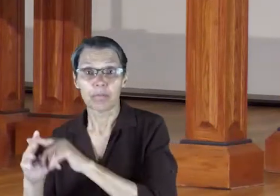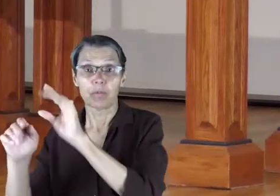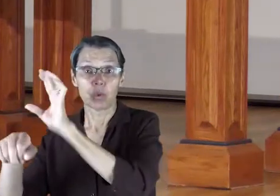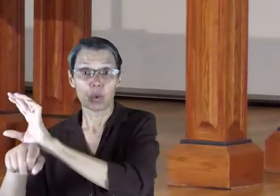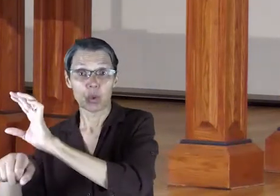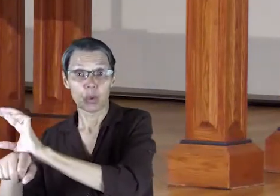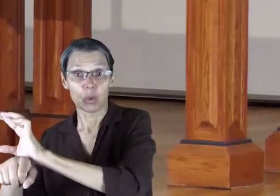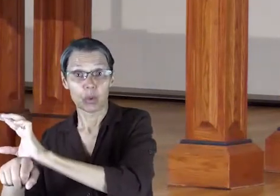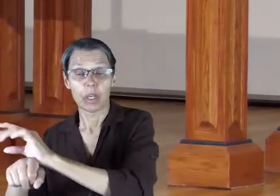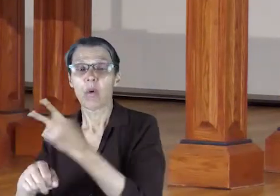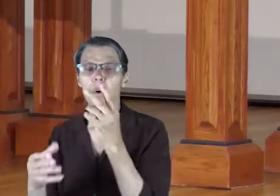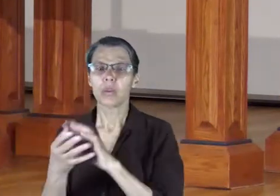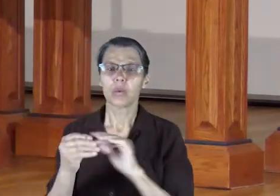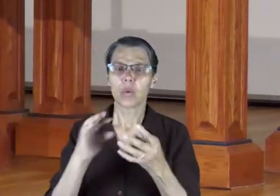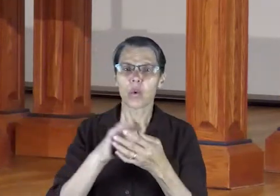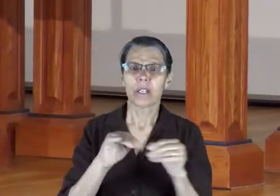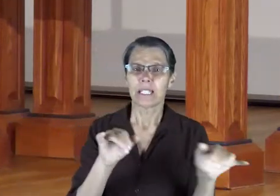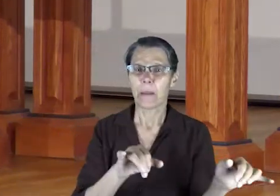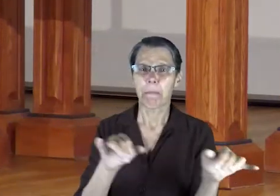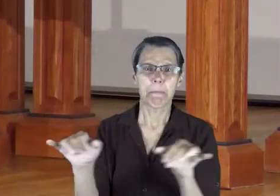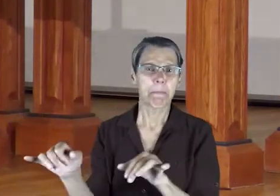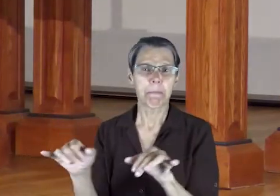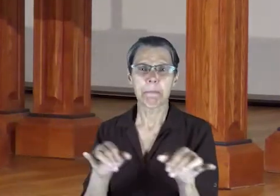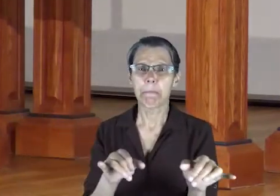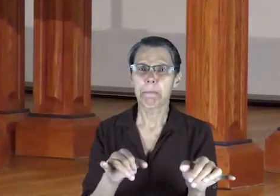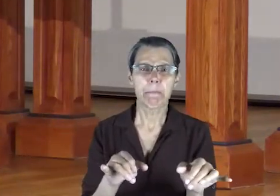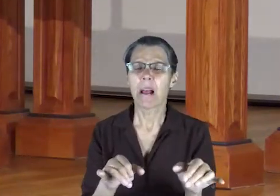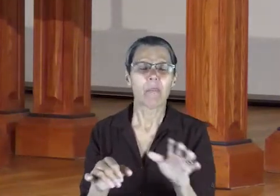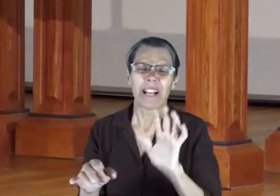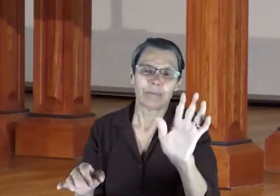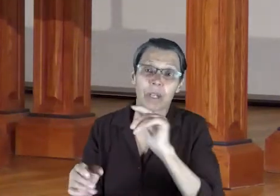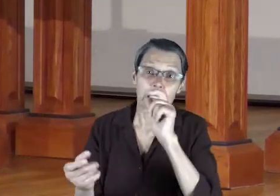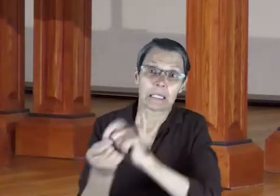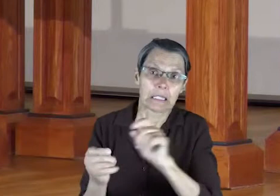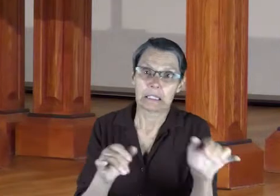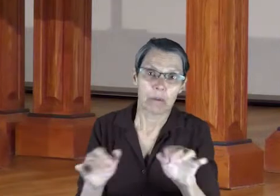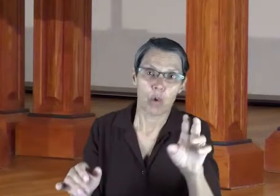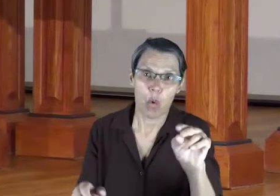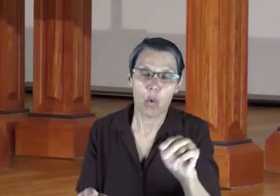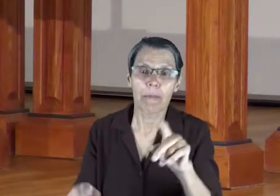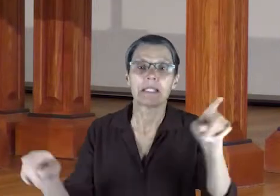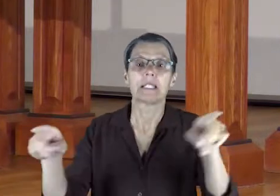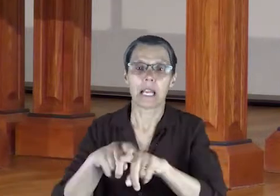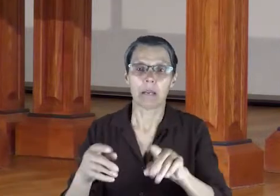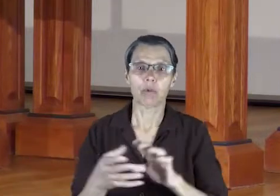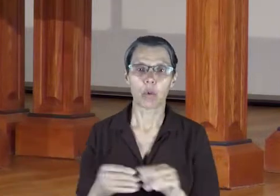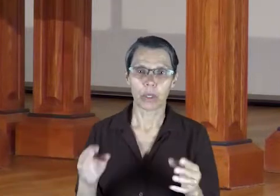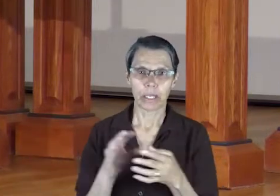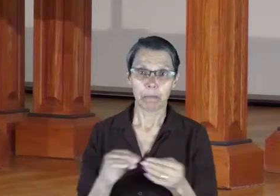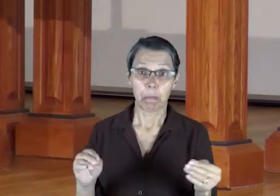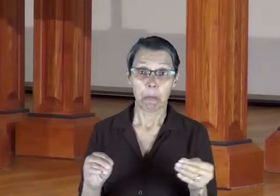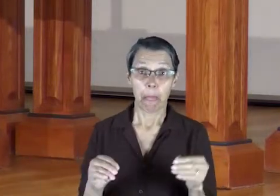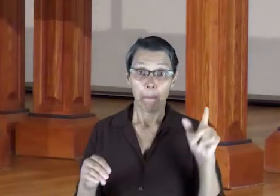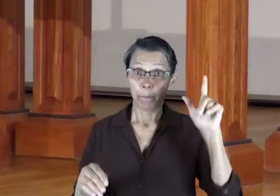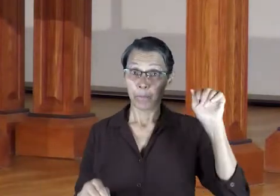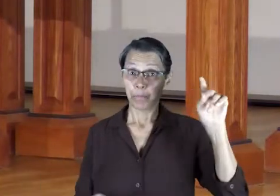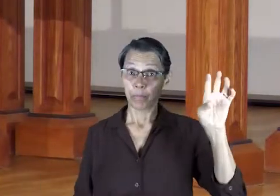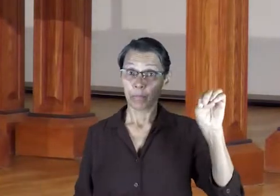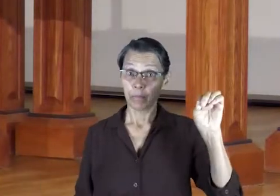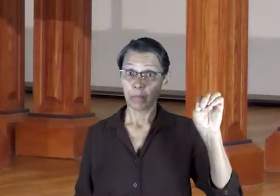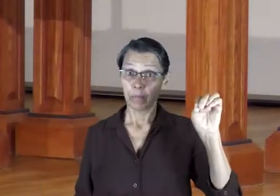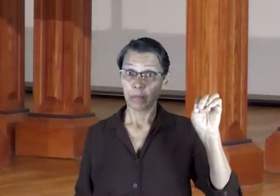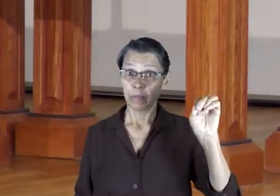story they have in common. Now, it's not the same, but they have this story in common. And in Luke's gospel, it